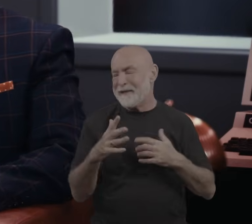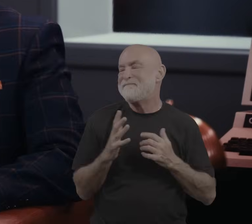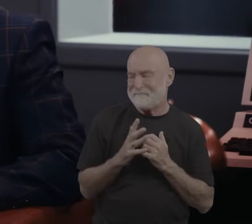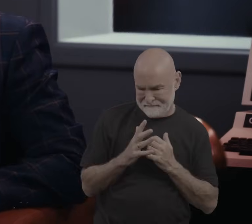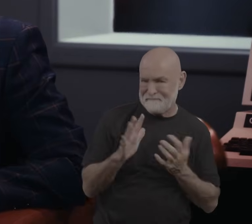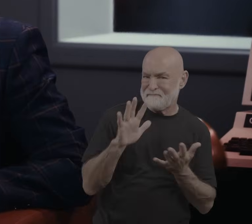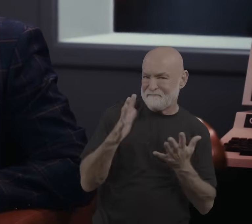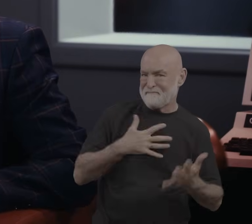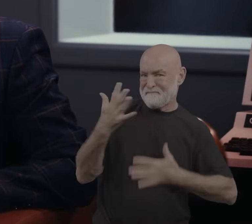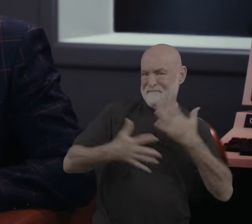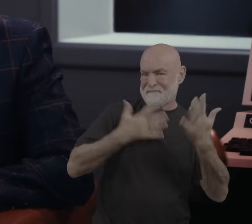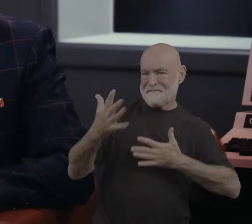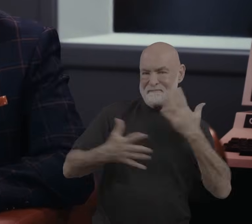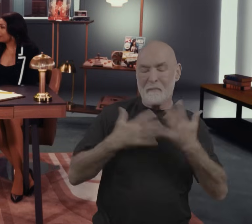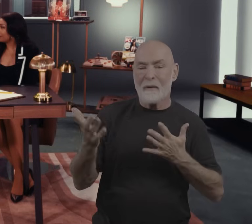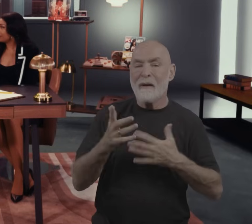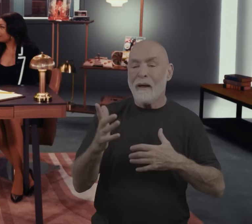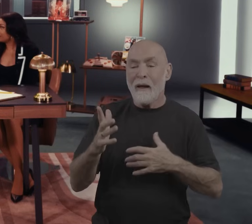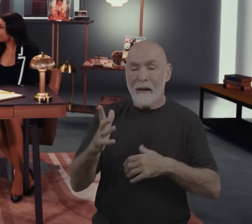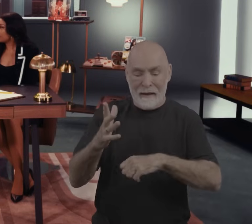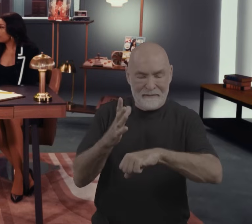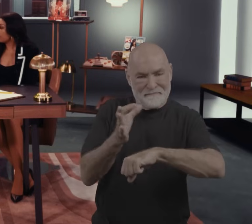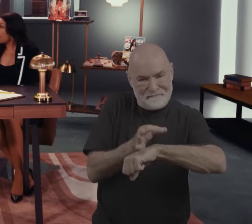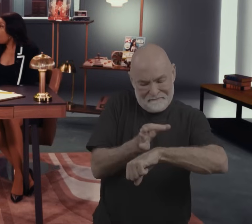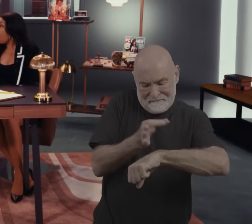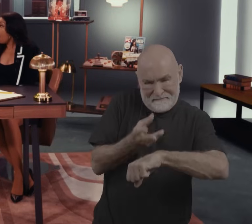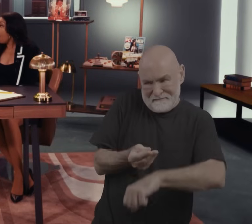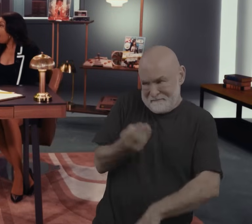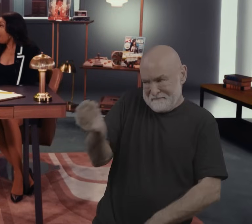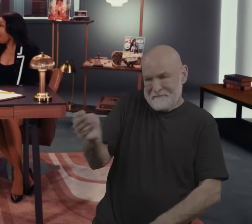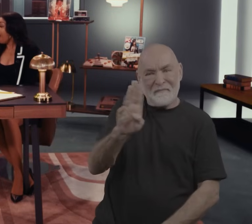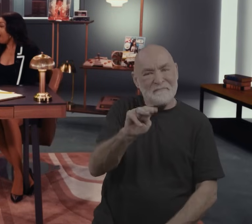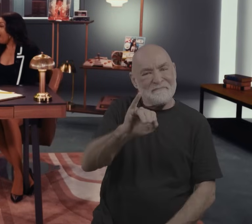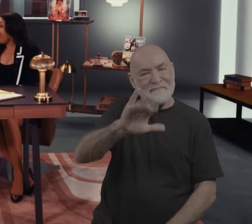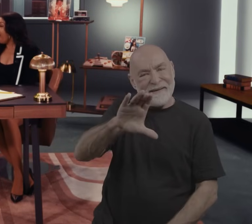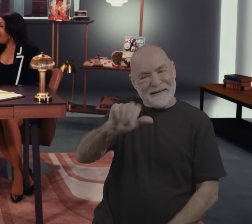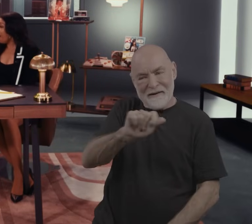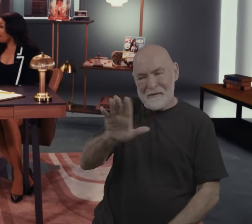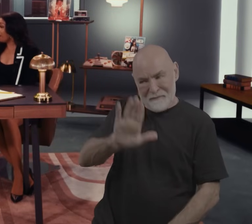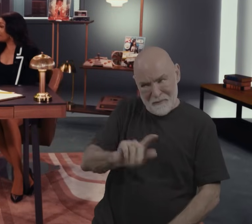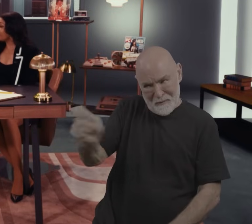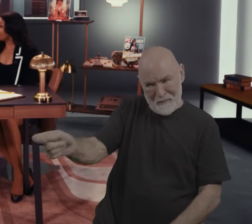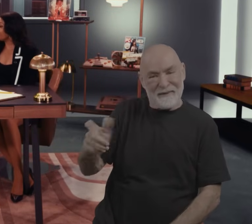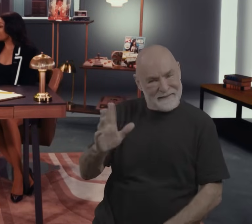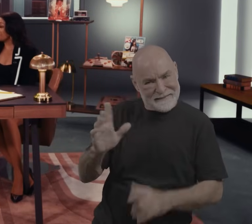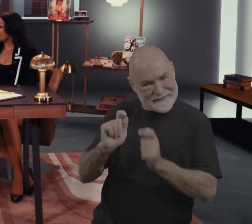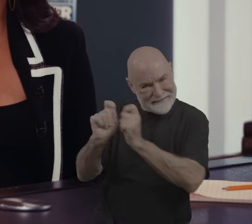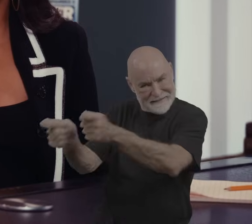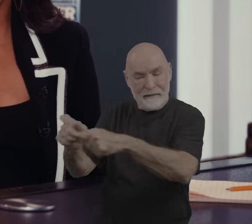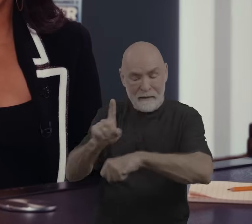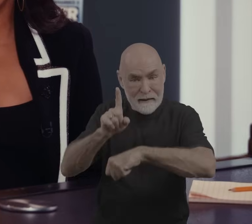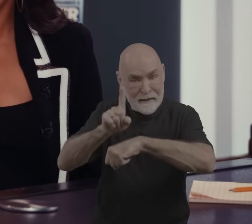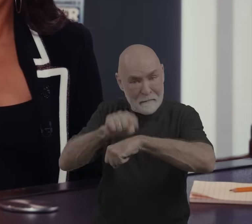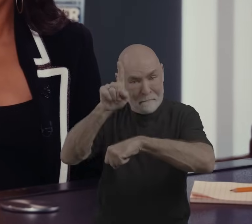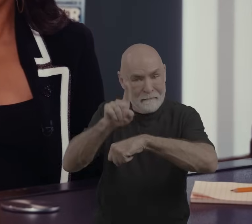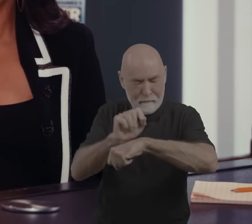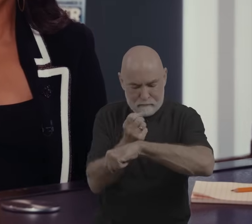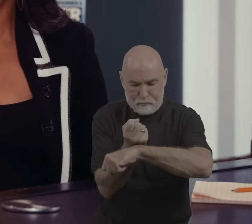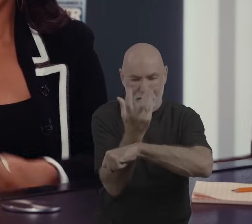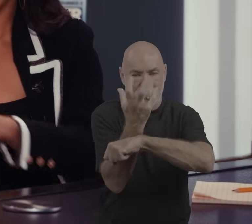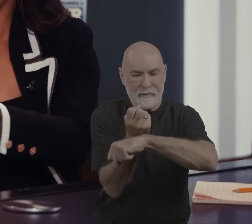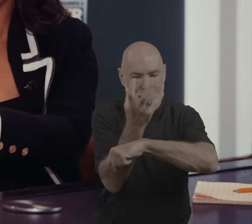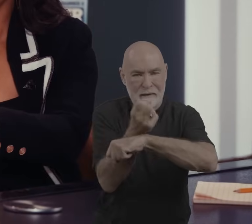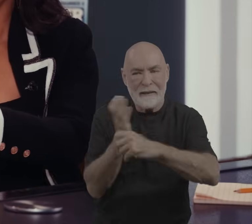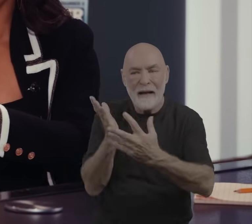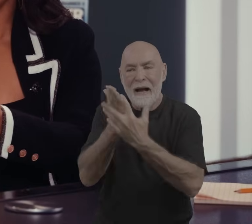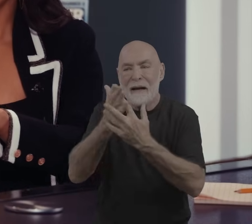Sean. Well, I'm glad you like it because I took the liberty of making a Mica model a gift from me to you. Here, tap on the